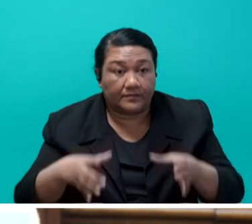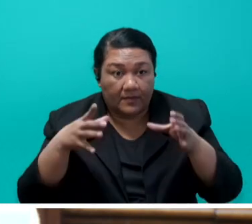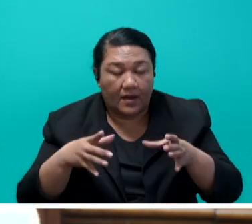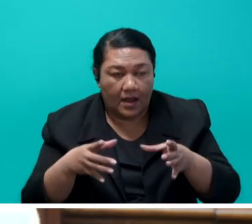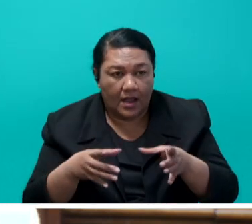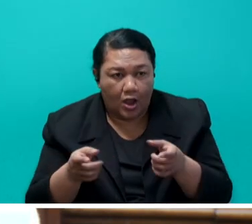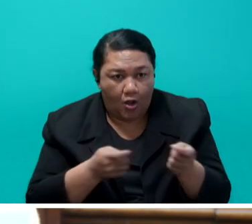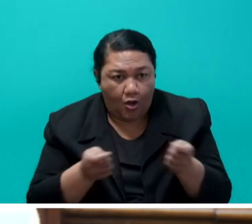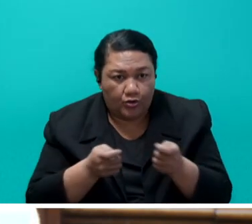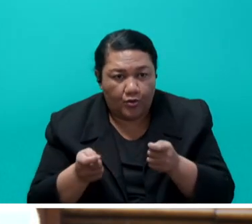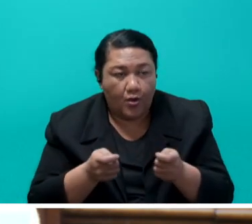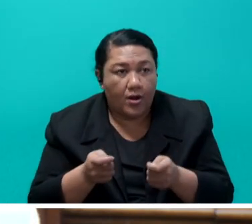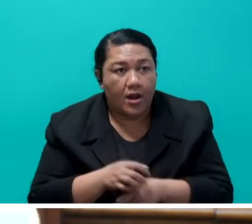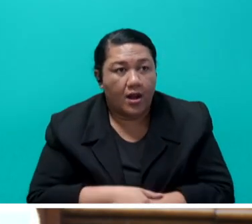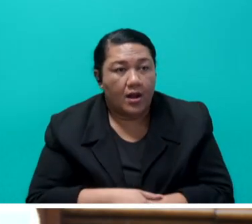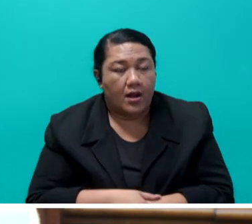releases of